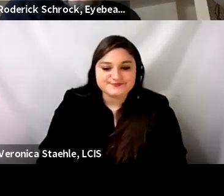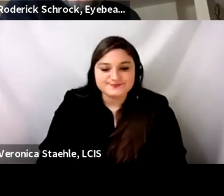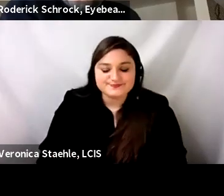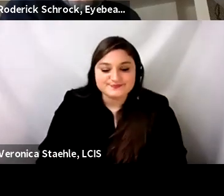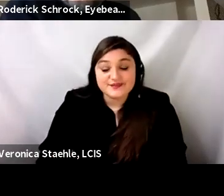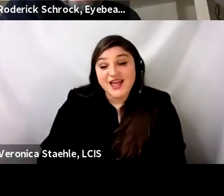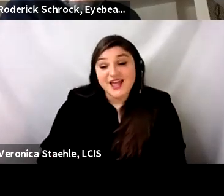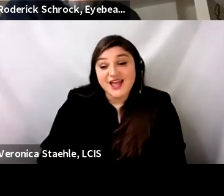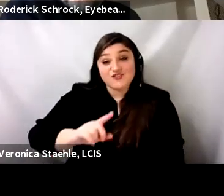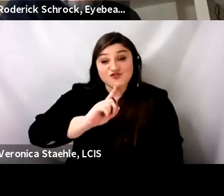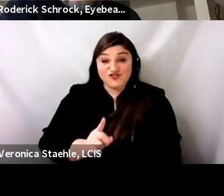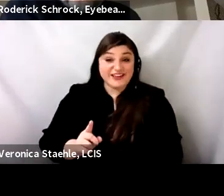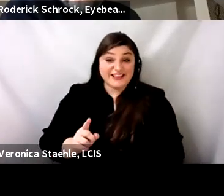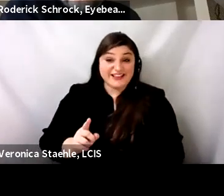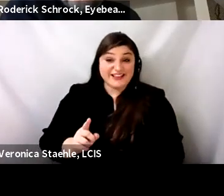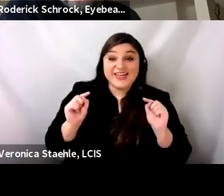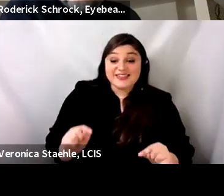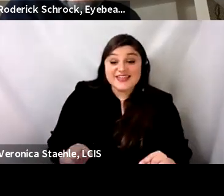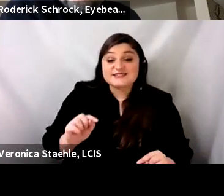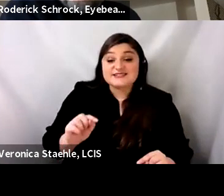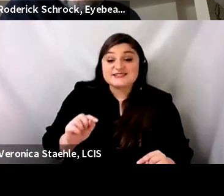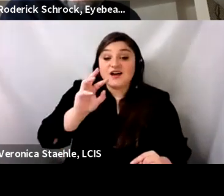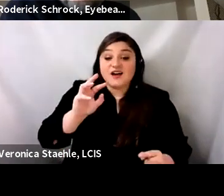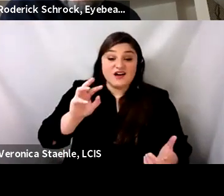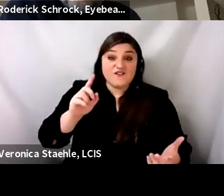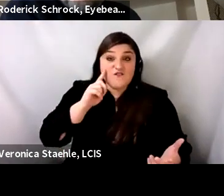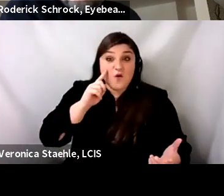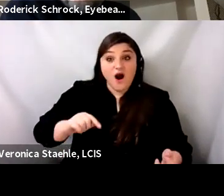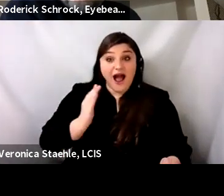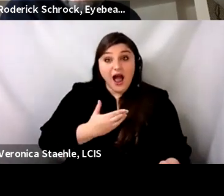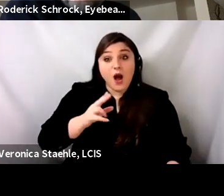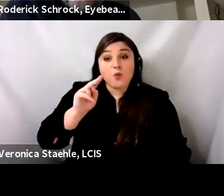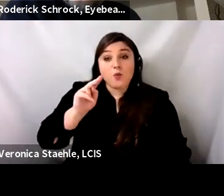the middle of a maelstrom of something like a, global pandemic, I think,